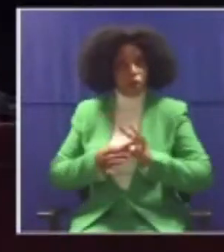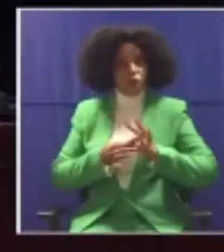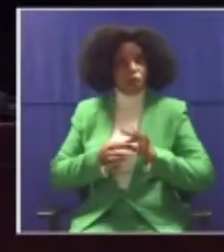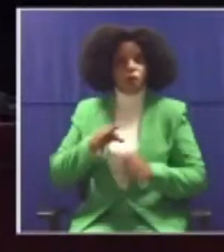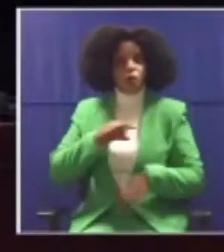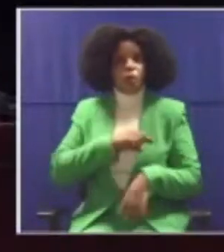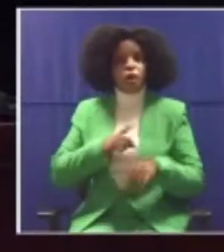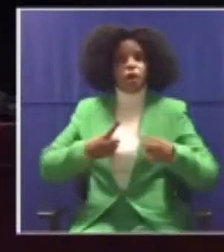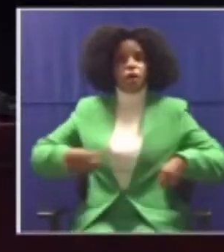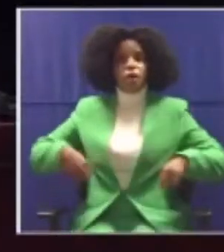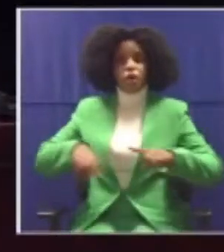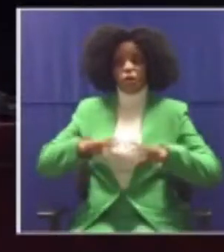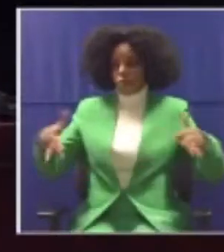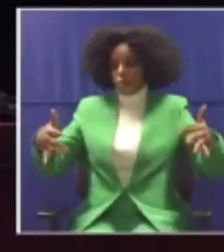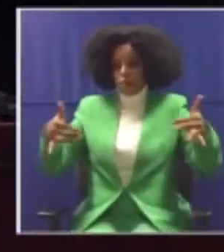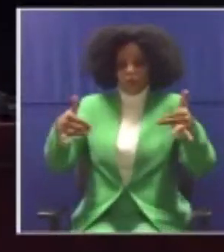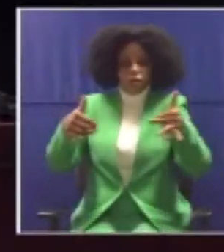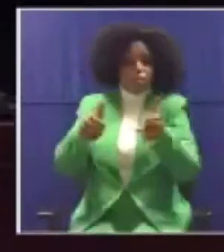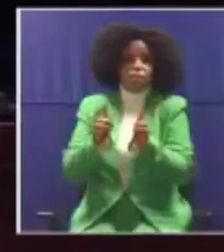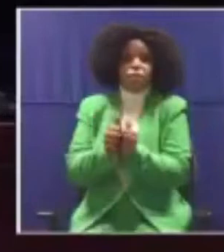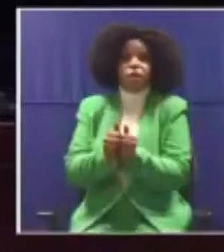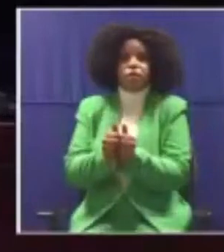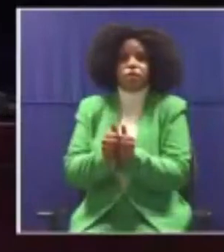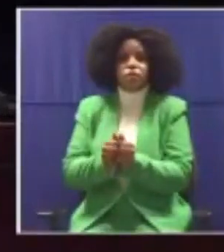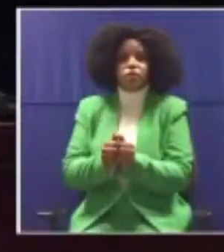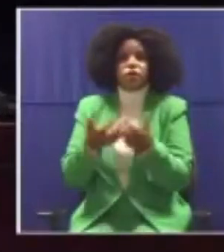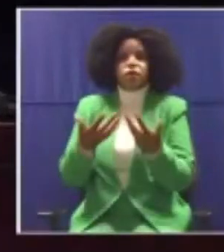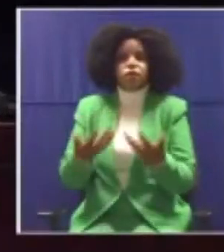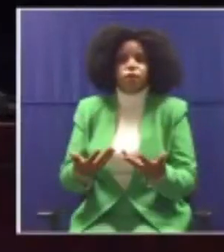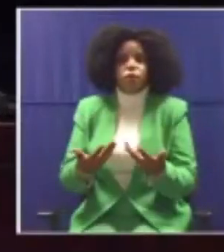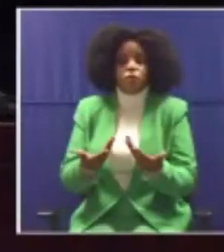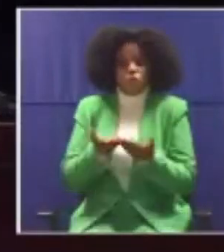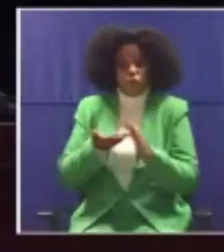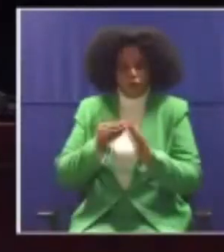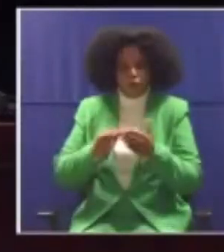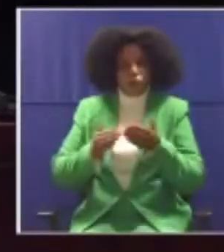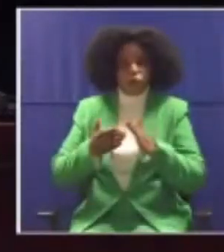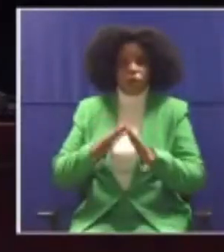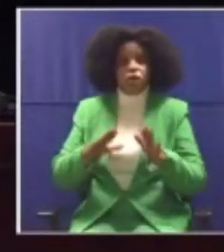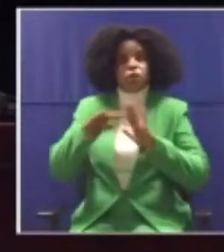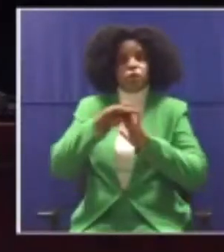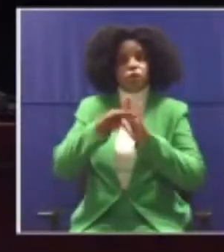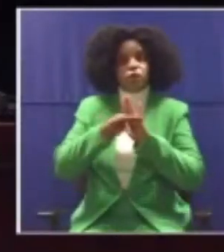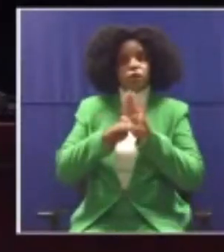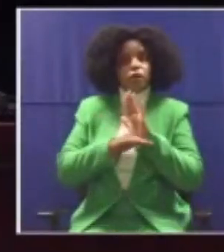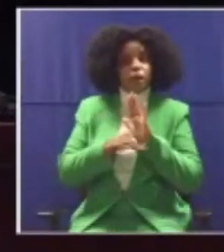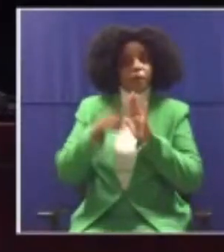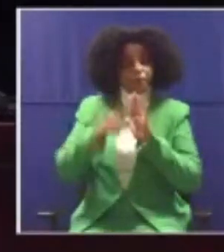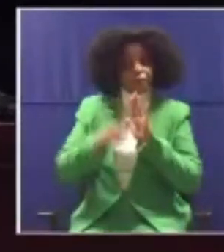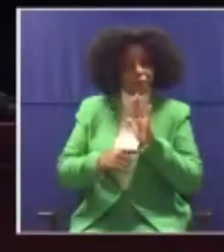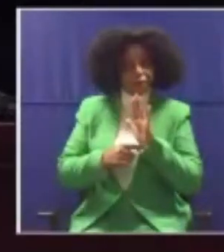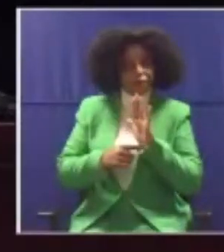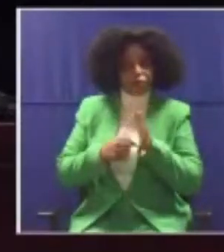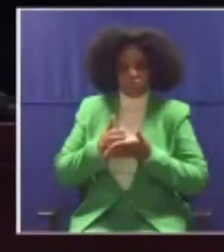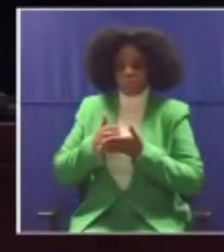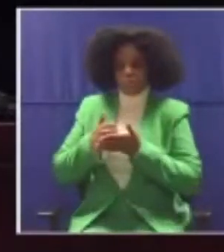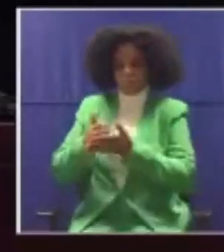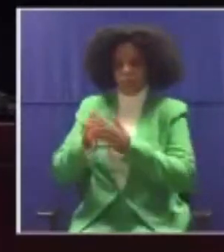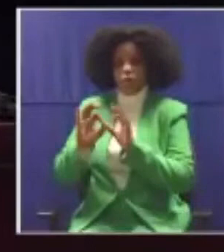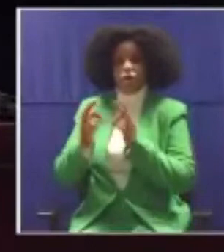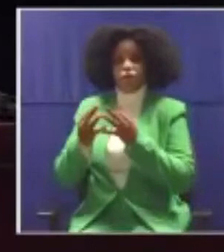implement socio-economic programs that seek to lift families out of poverty